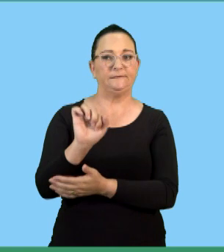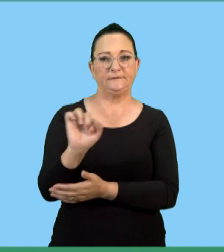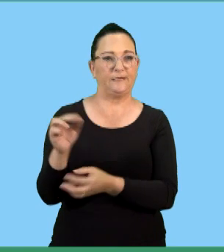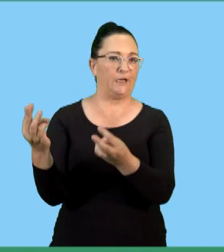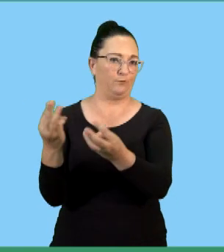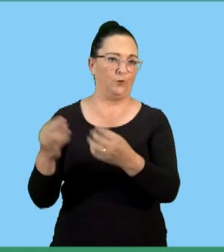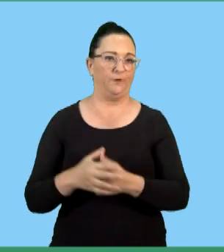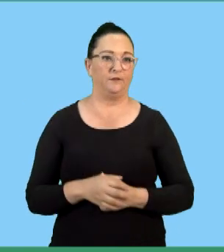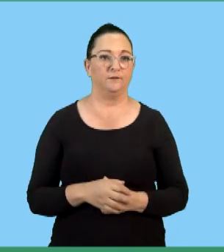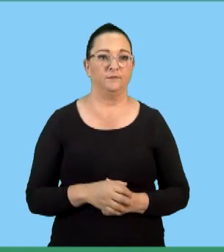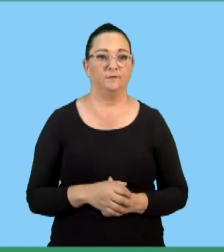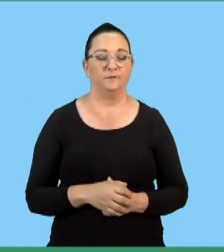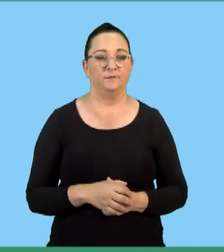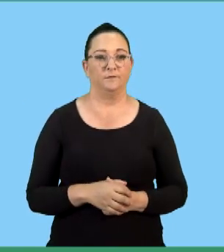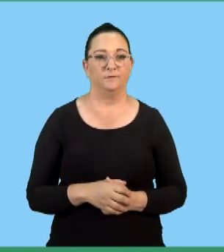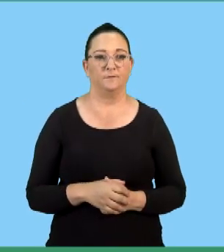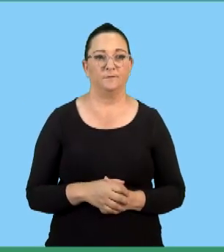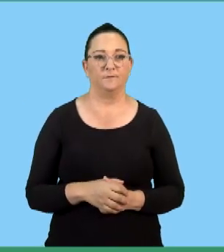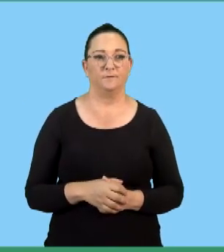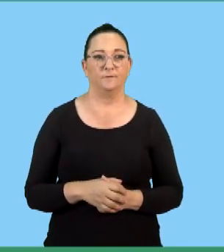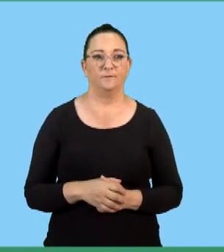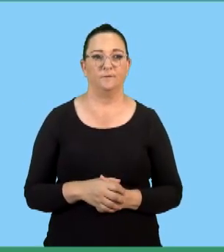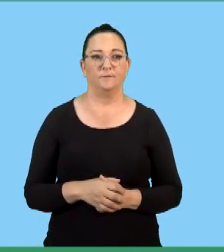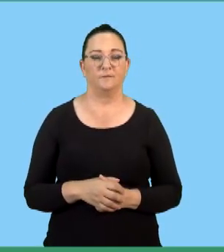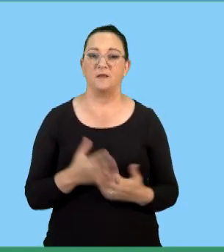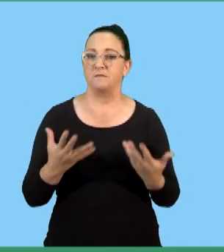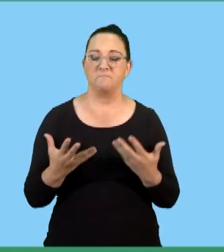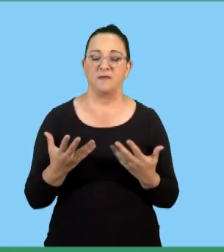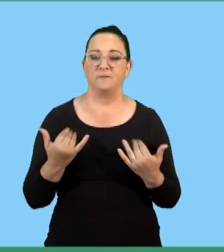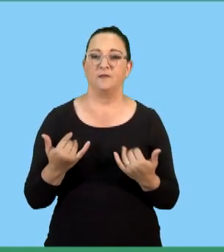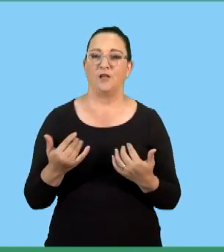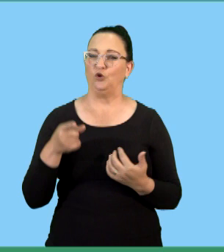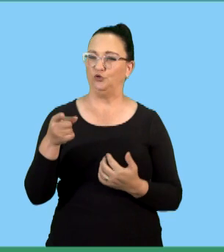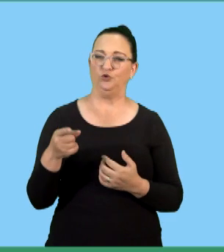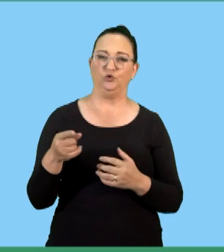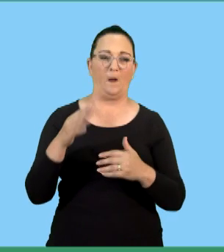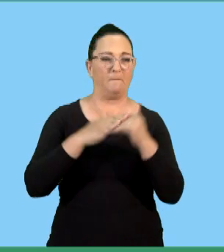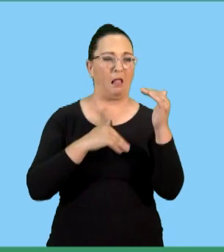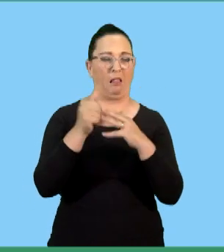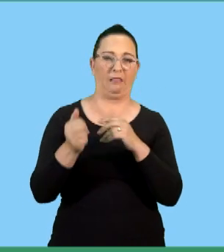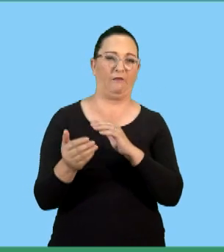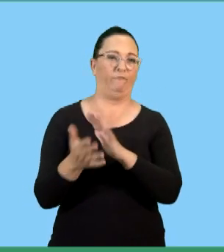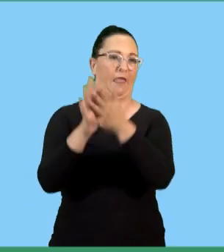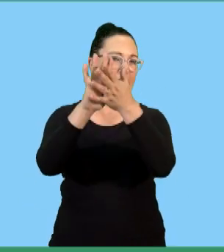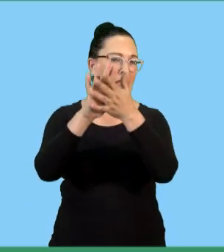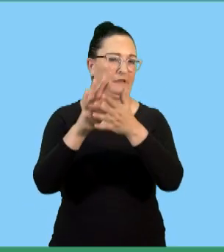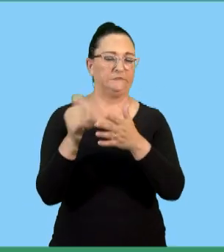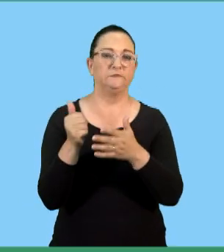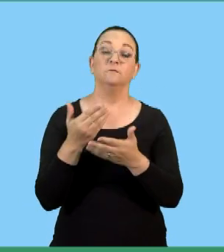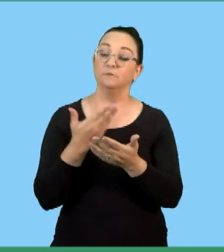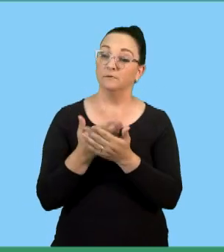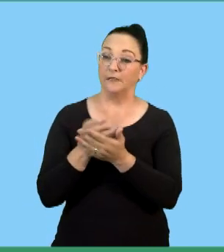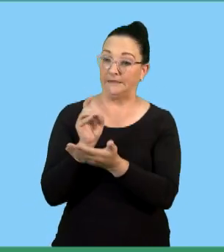are, what's the word? As you're going to strike, you are vandalizing the building maybe. I've got a right